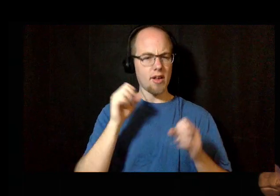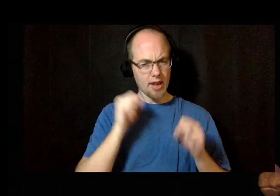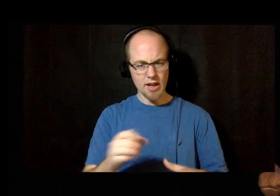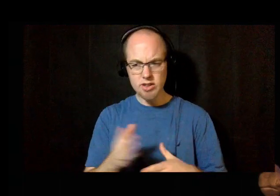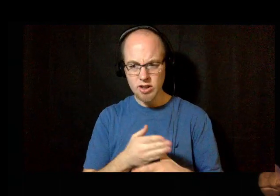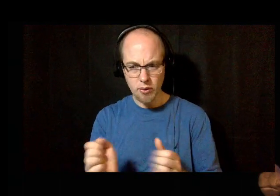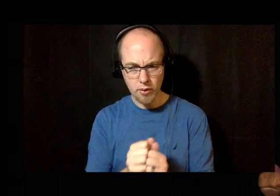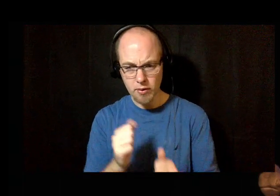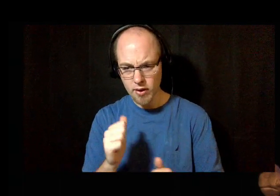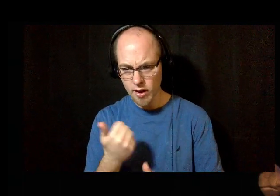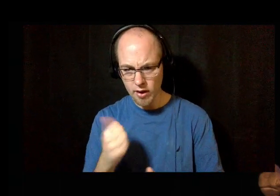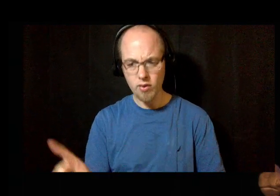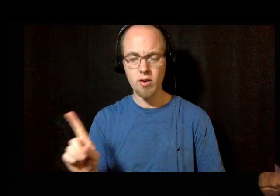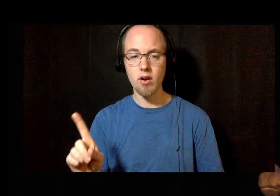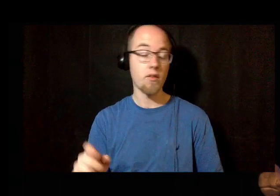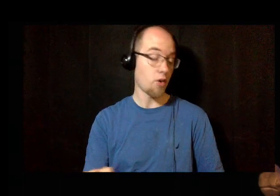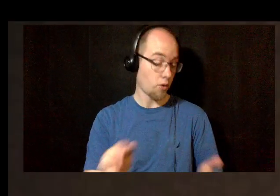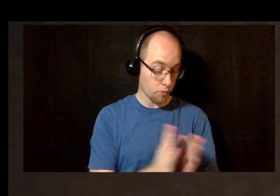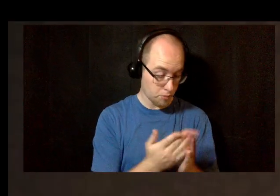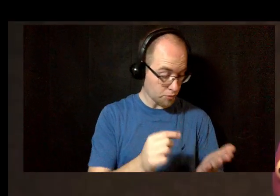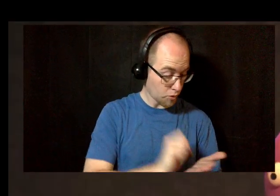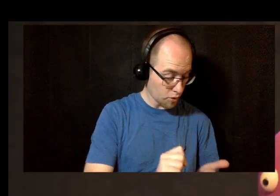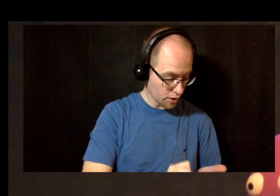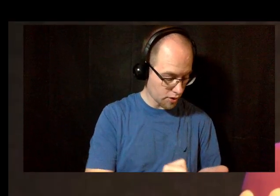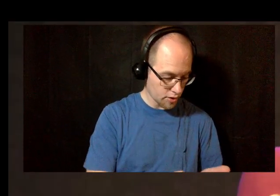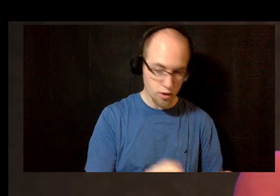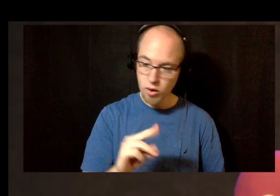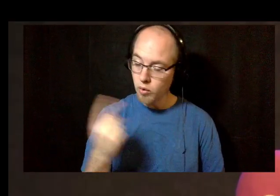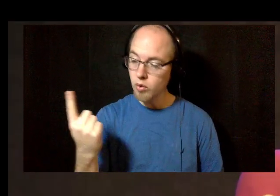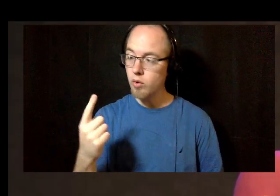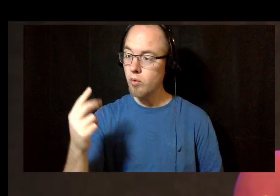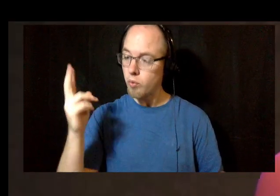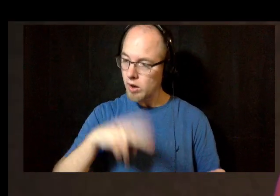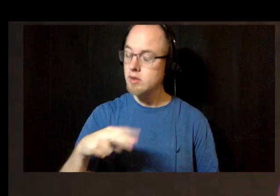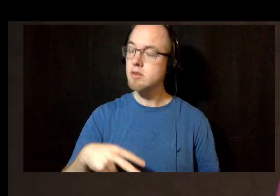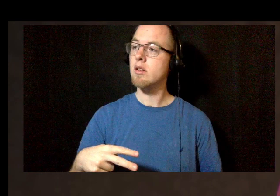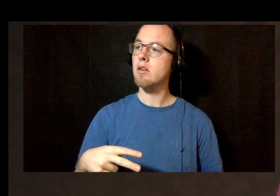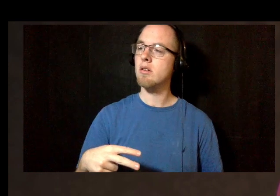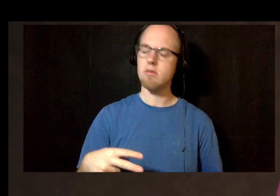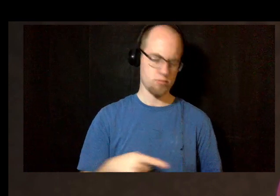I write a book and nobody reads it, is it still art?